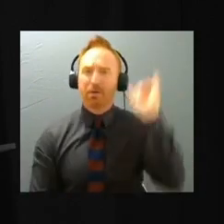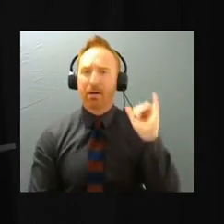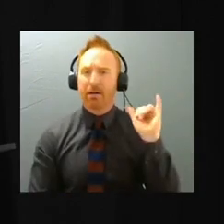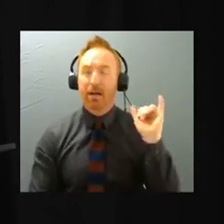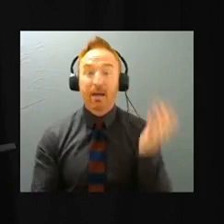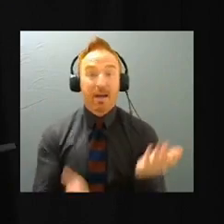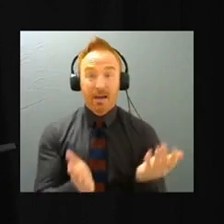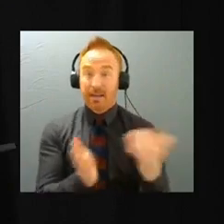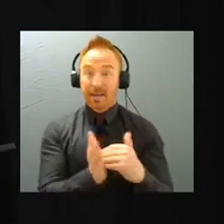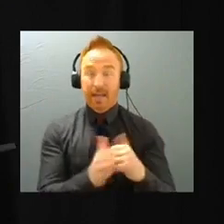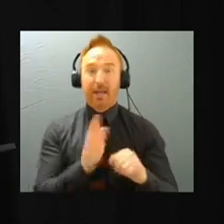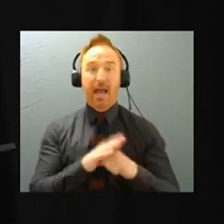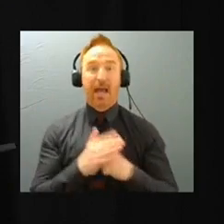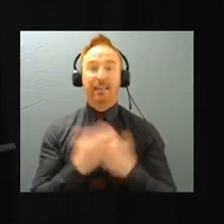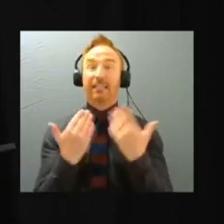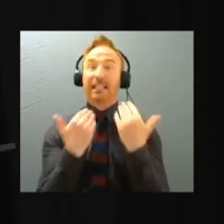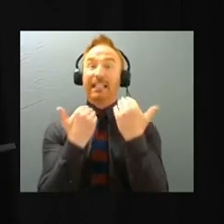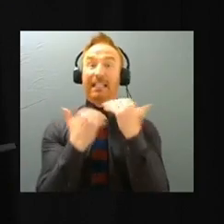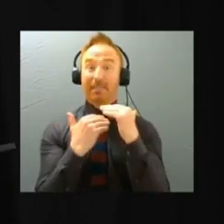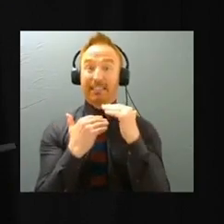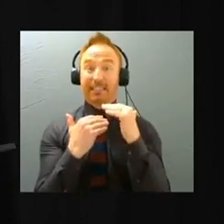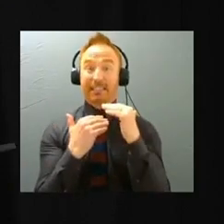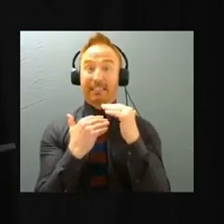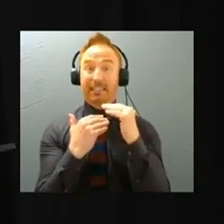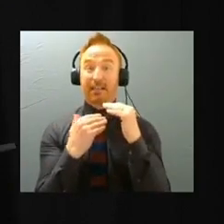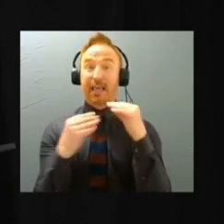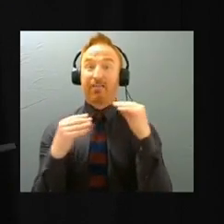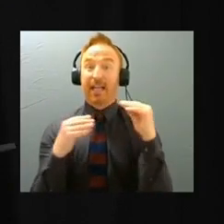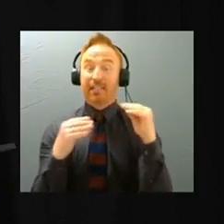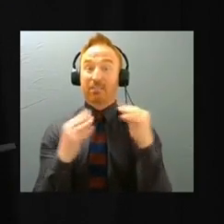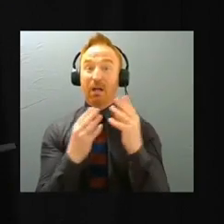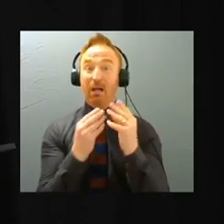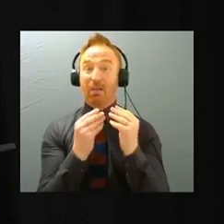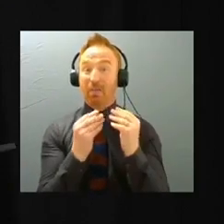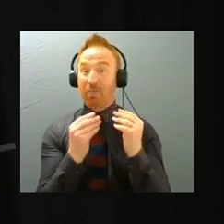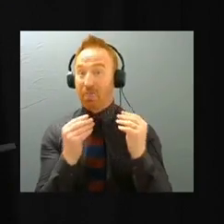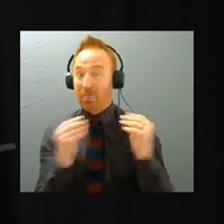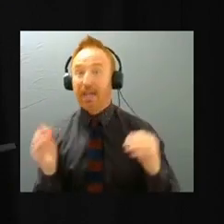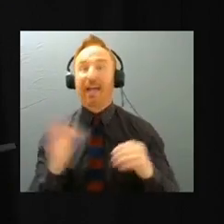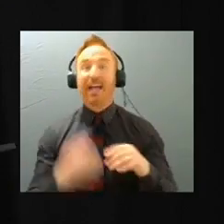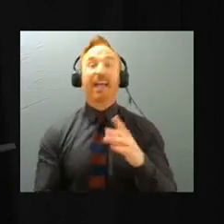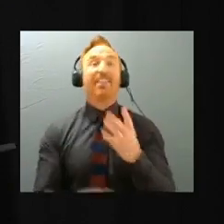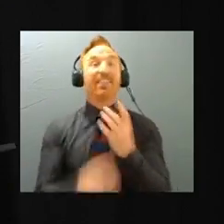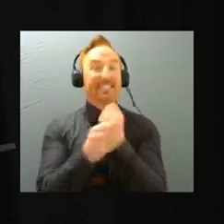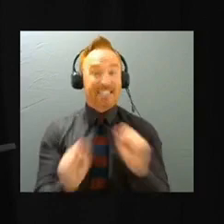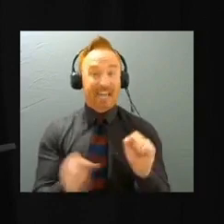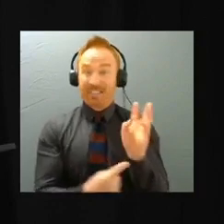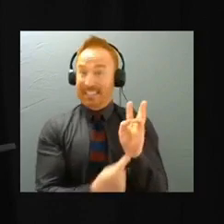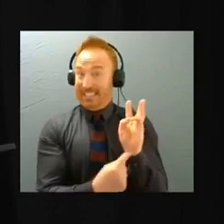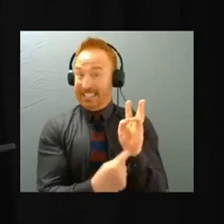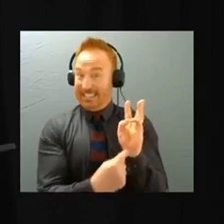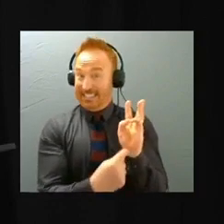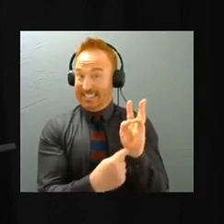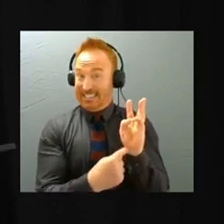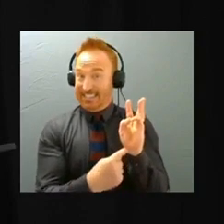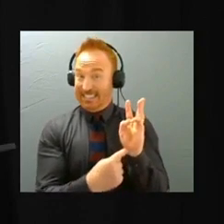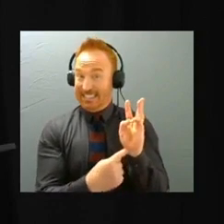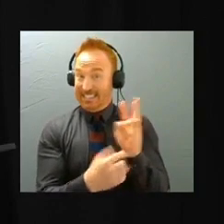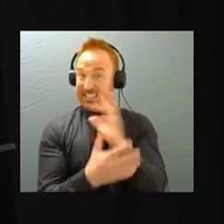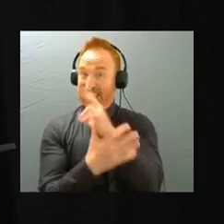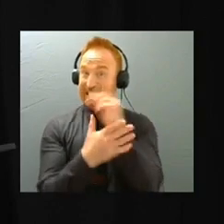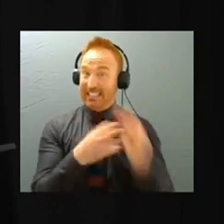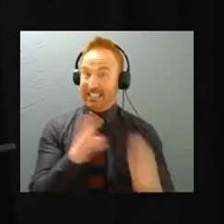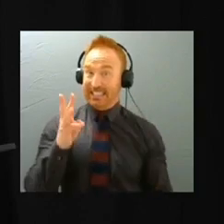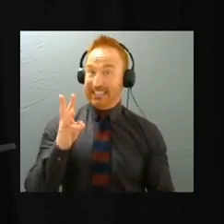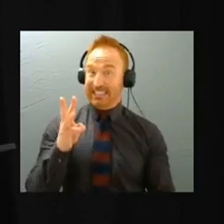as restrictions are lifted, the Safe 6 remain very, very important. If we all